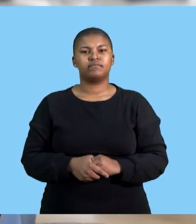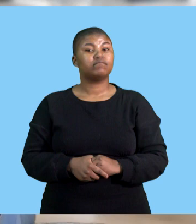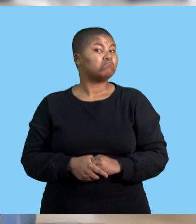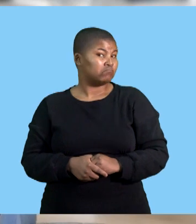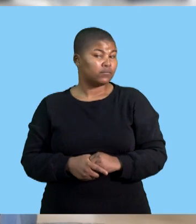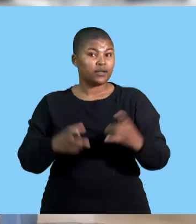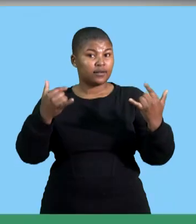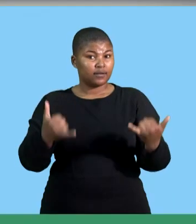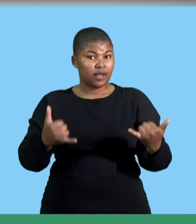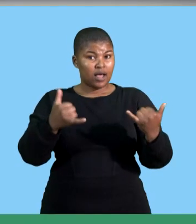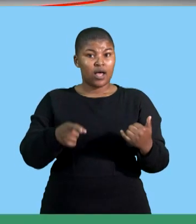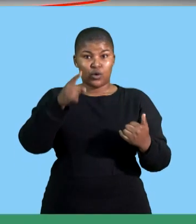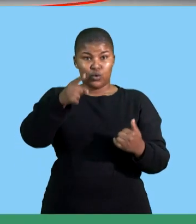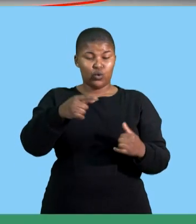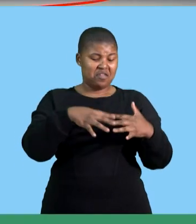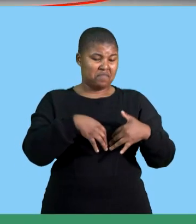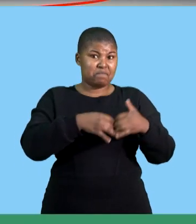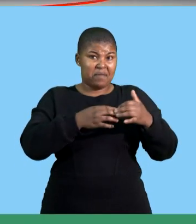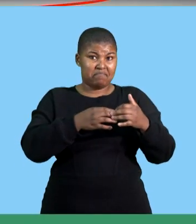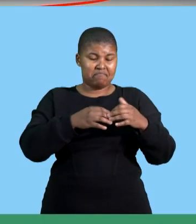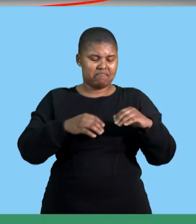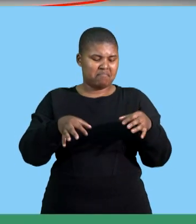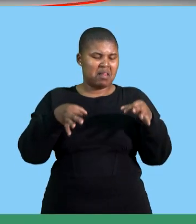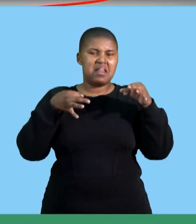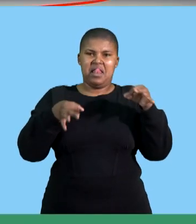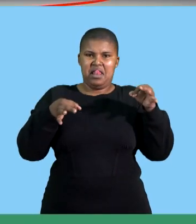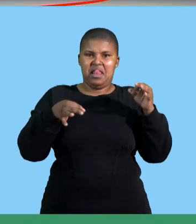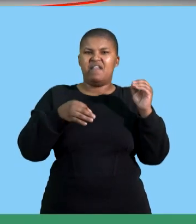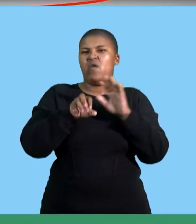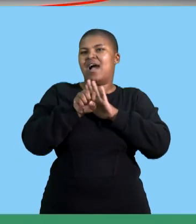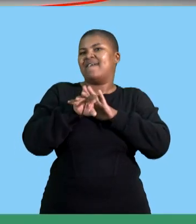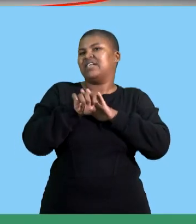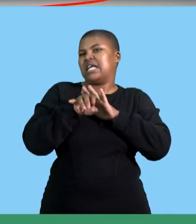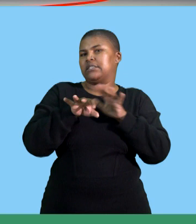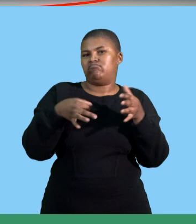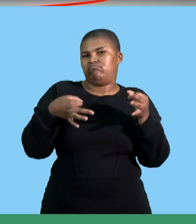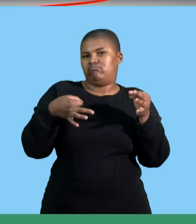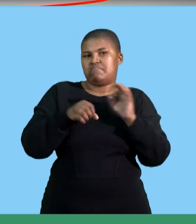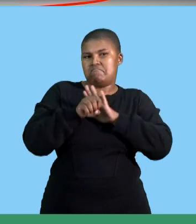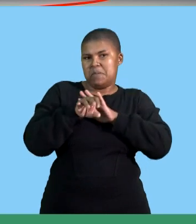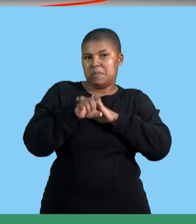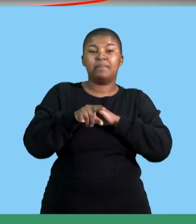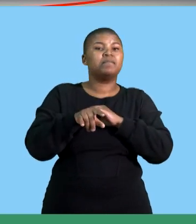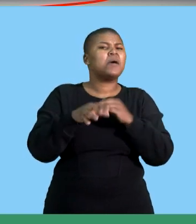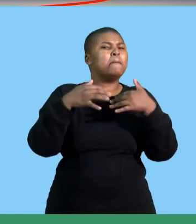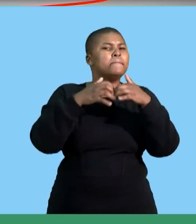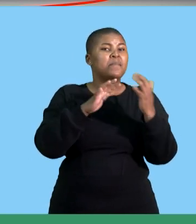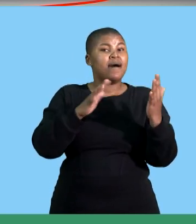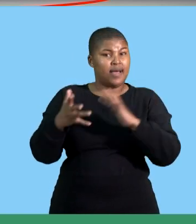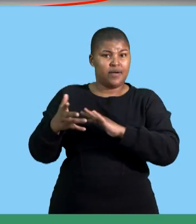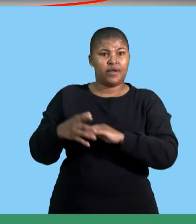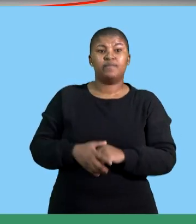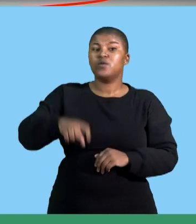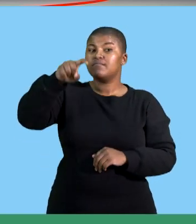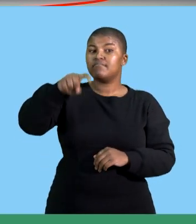compose a flyer. So this would be our example of a flyer. You need to decide on the main theme of the flyer. So you need